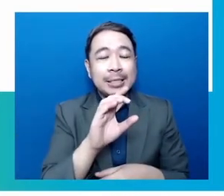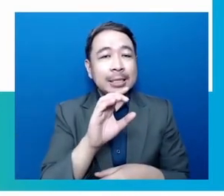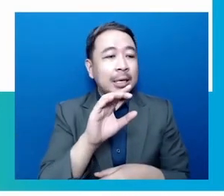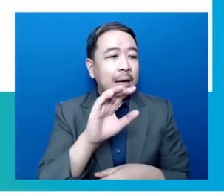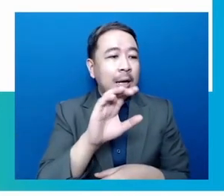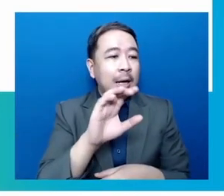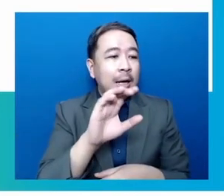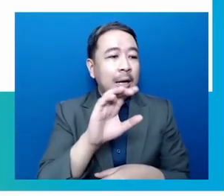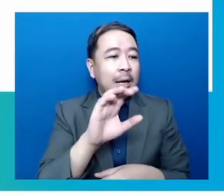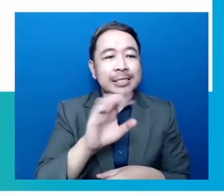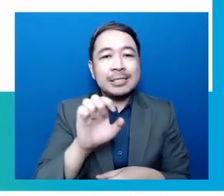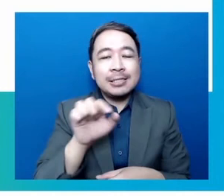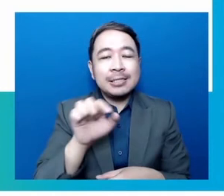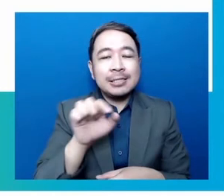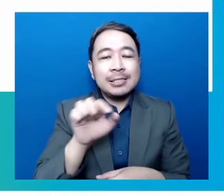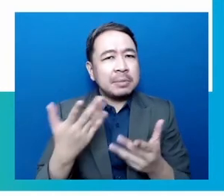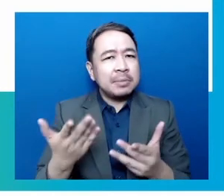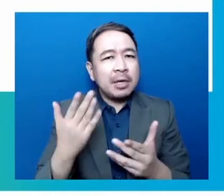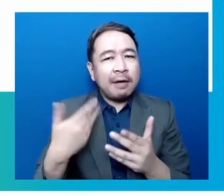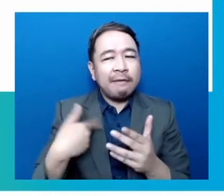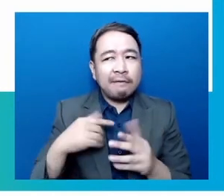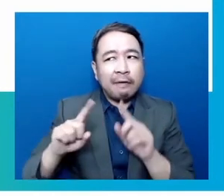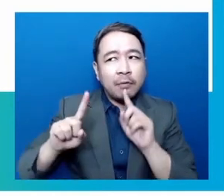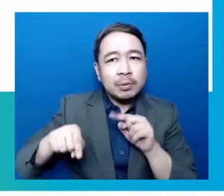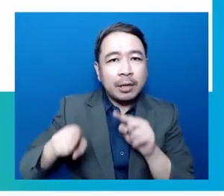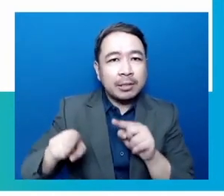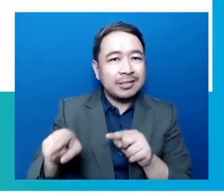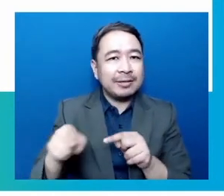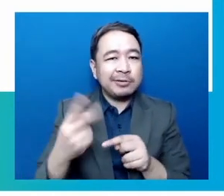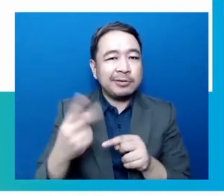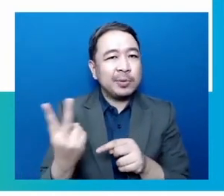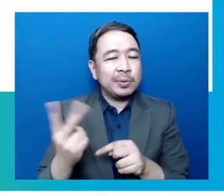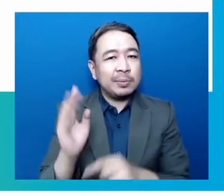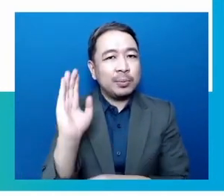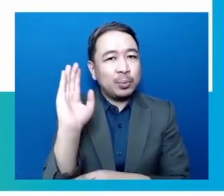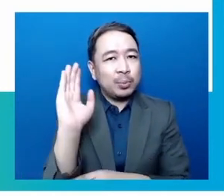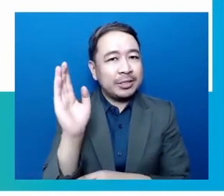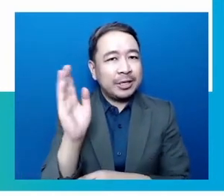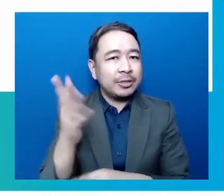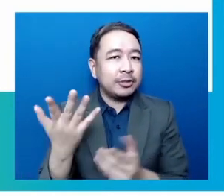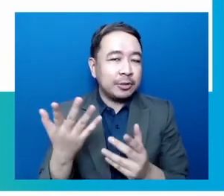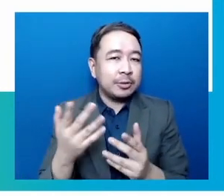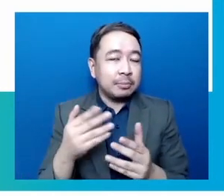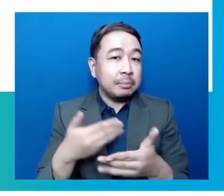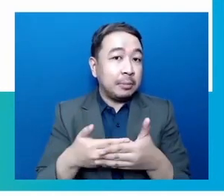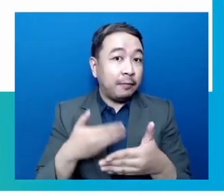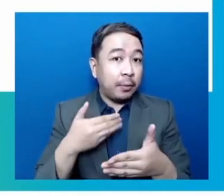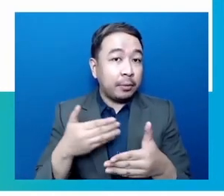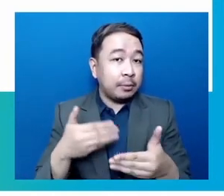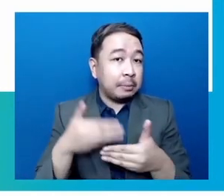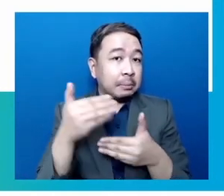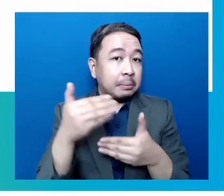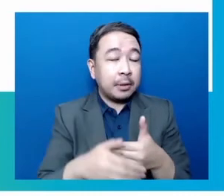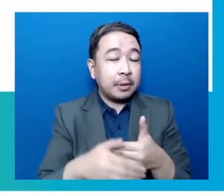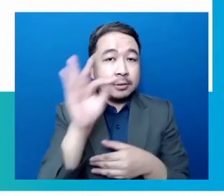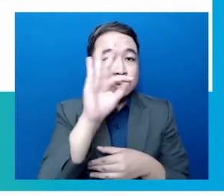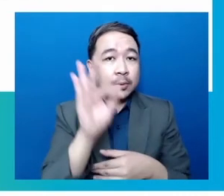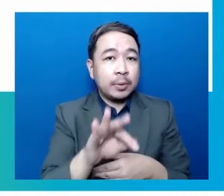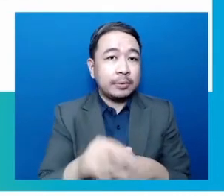these last two presentations before we move on to the Q&A session.